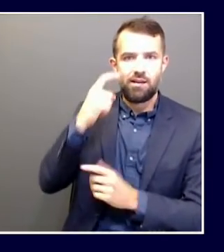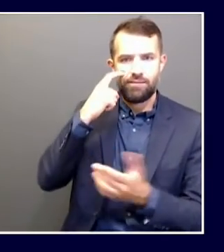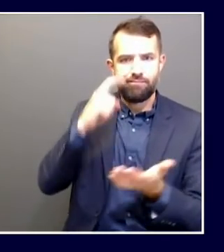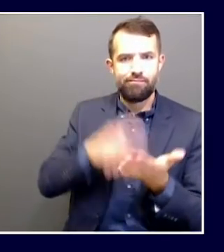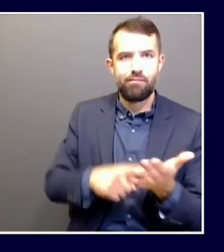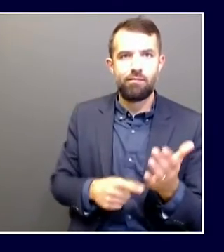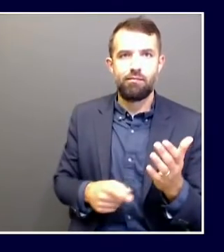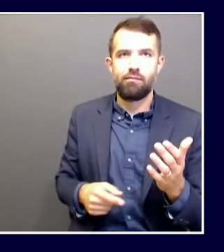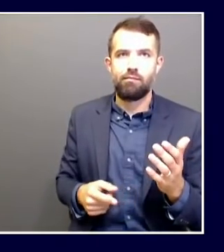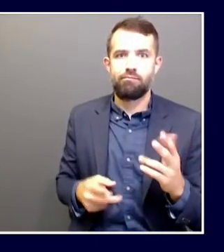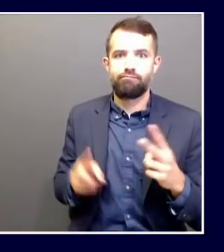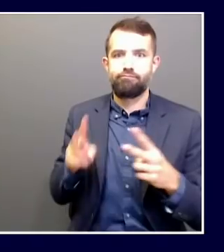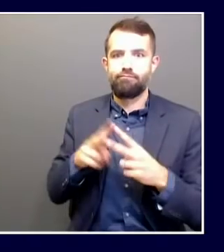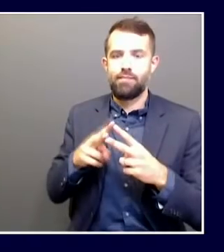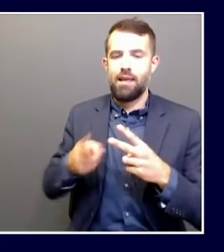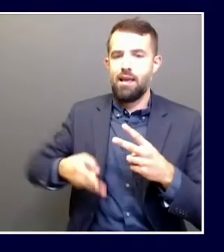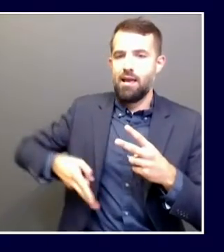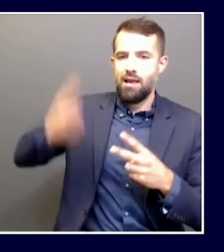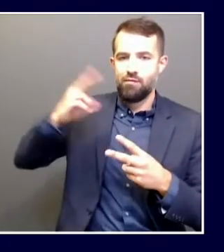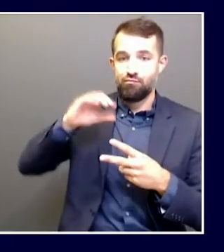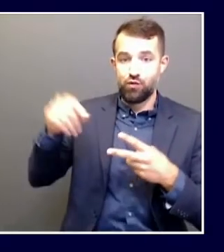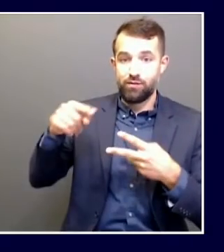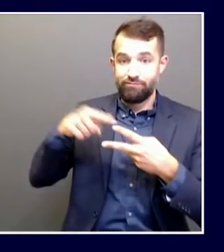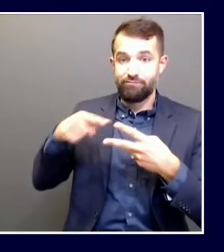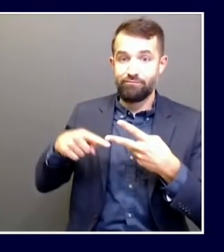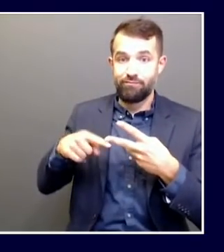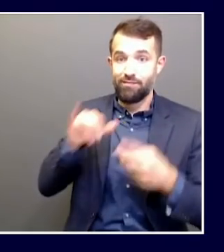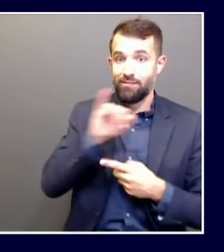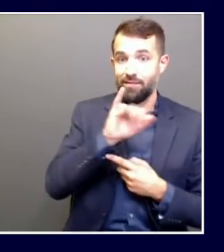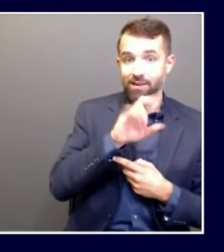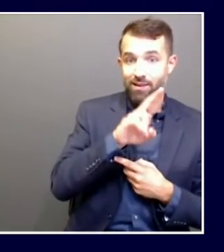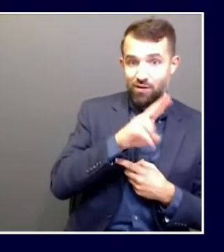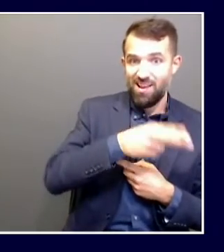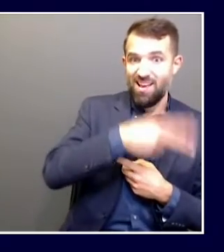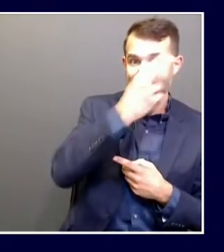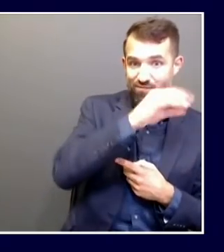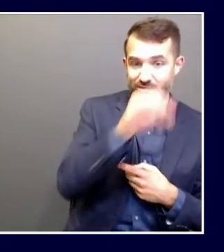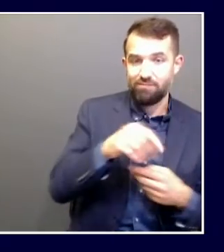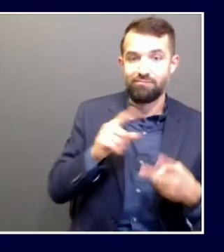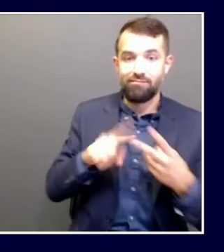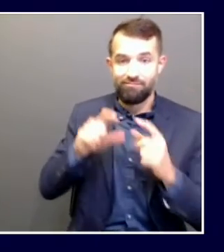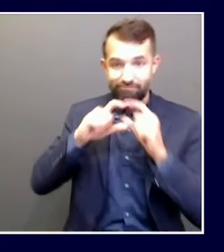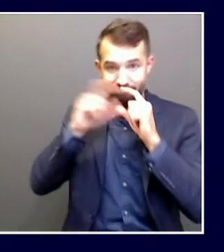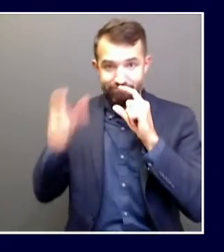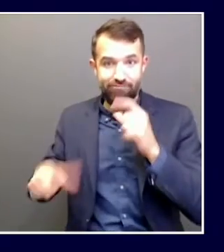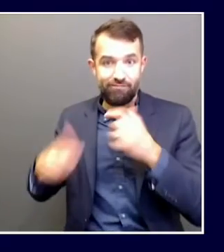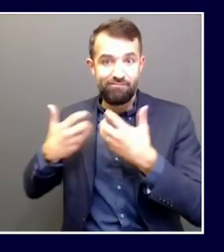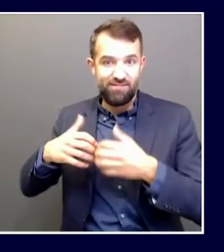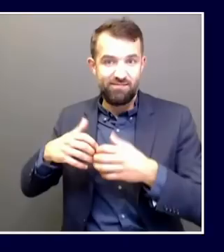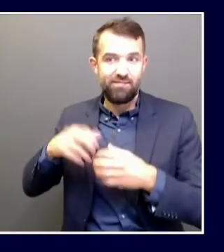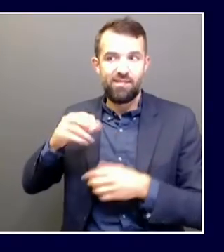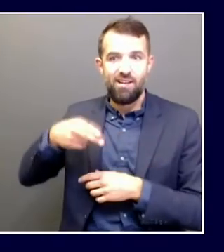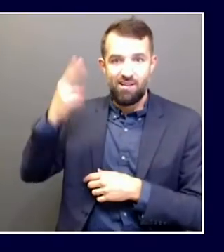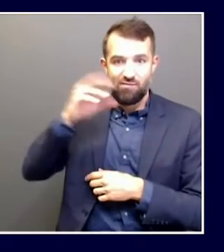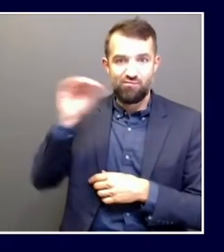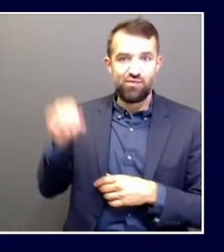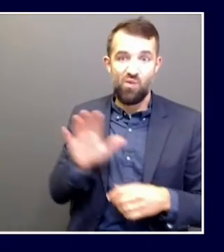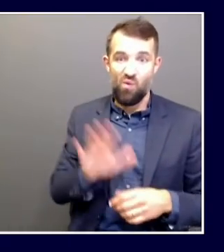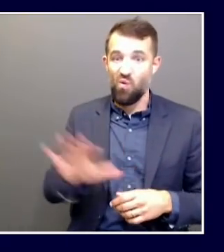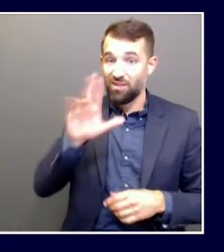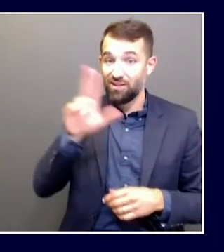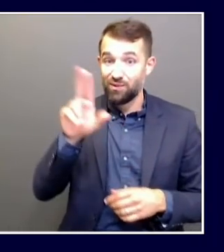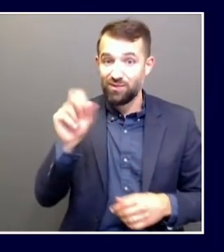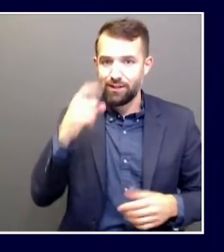to say, patients who get to the hospital are sicker. That's not a Maine specific finding, it's a national finding. There's an